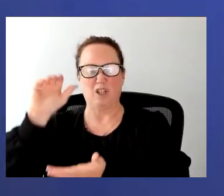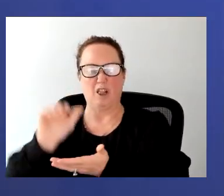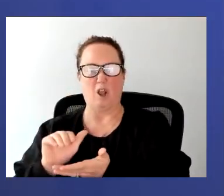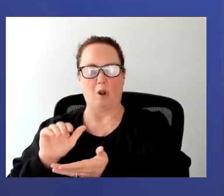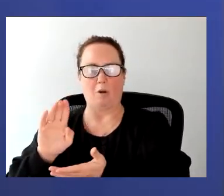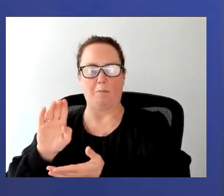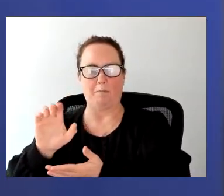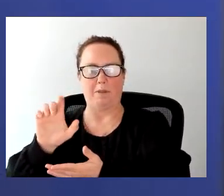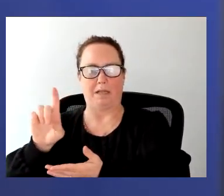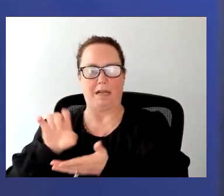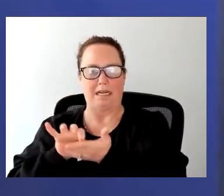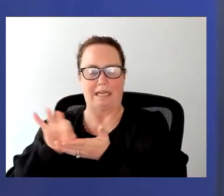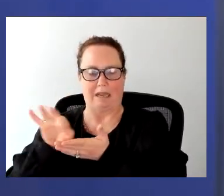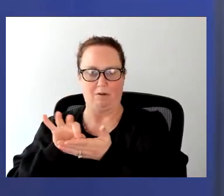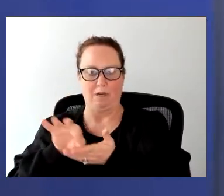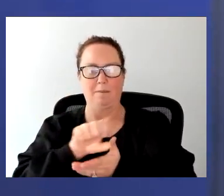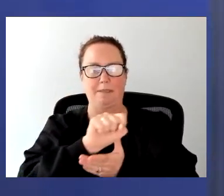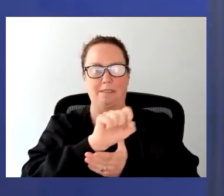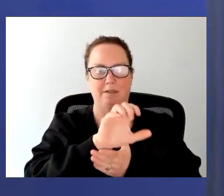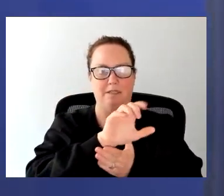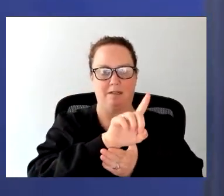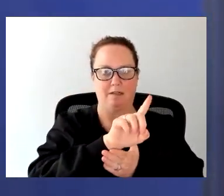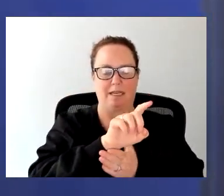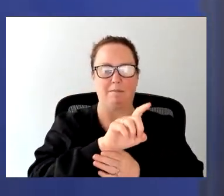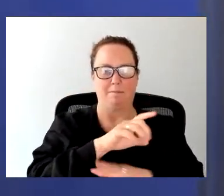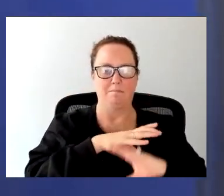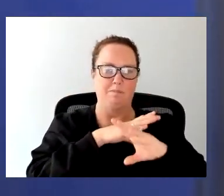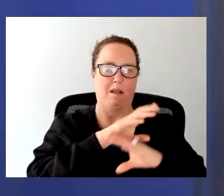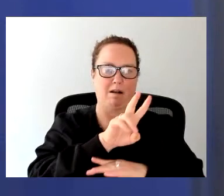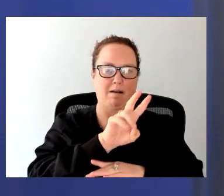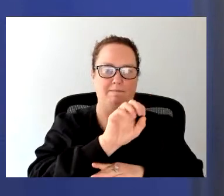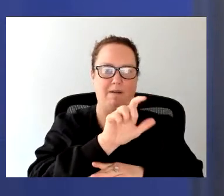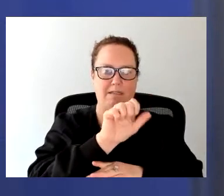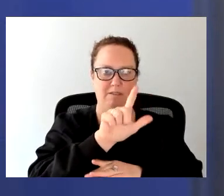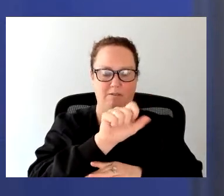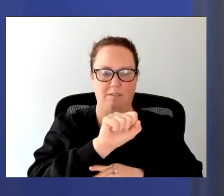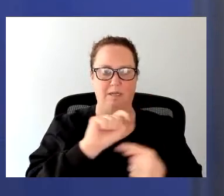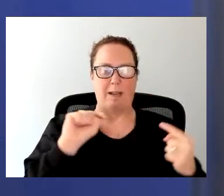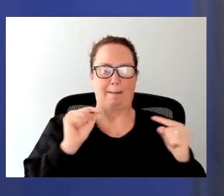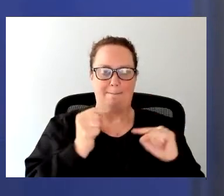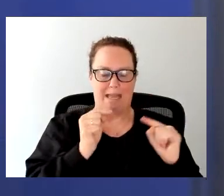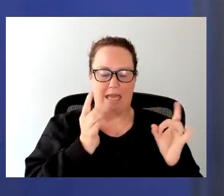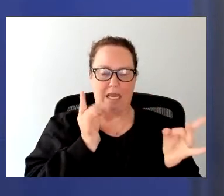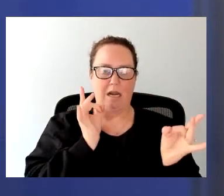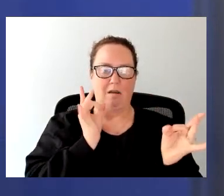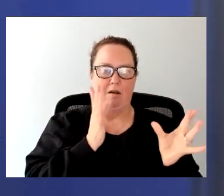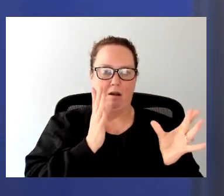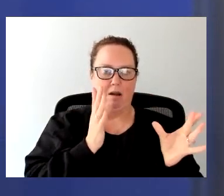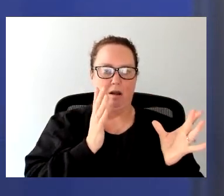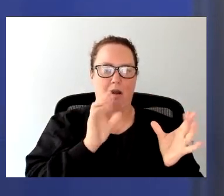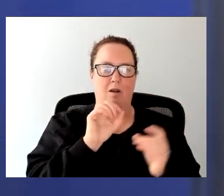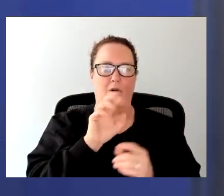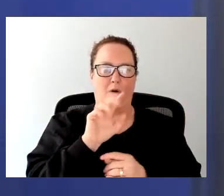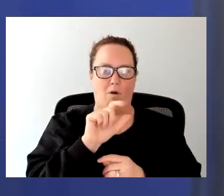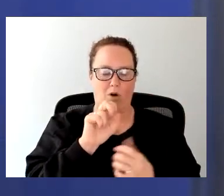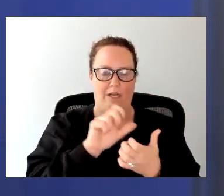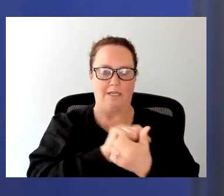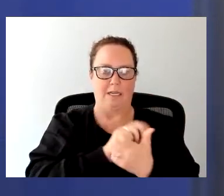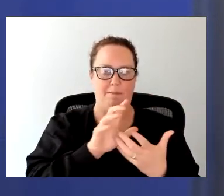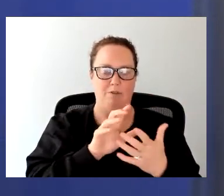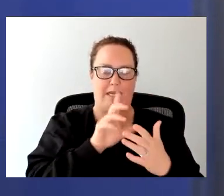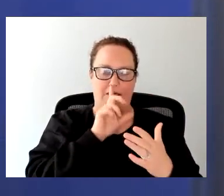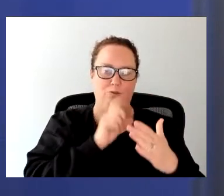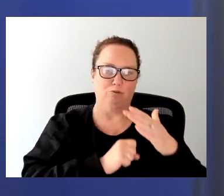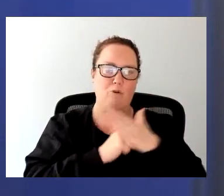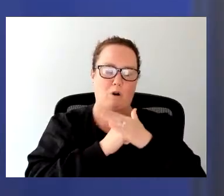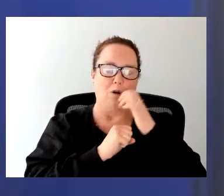can also cause vessels to be blocked, and it can cause severe pain crisis. It can cause organ damage. It can cause stroke. So